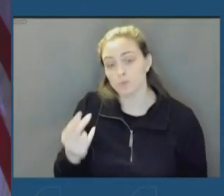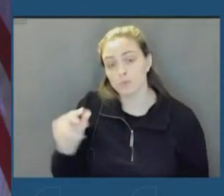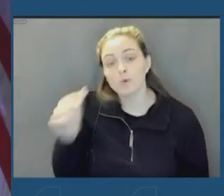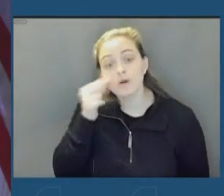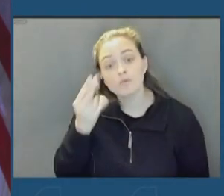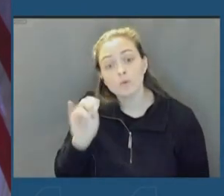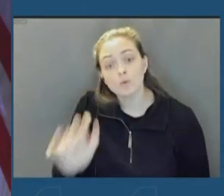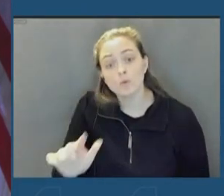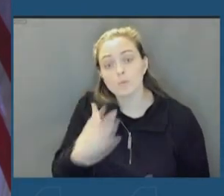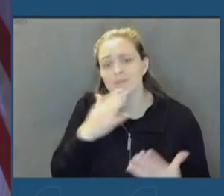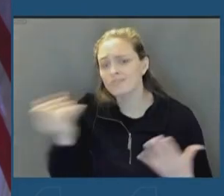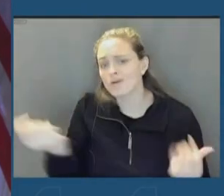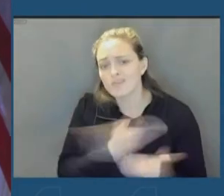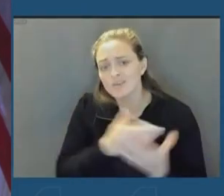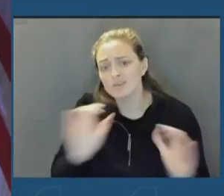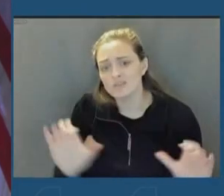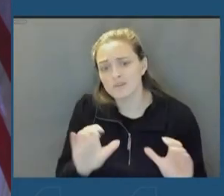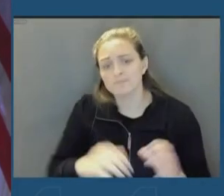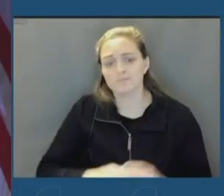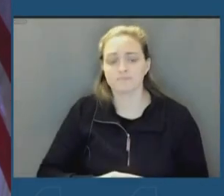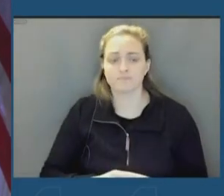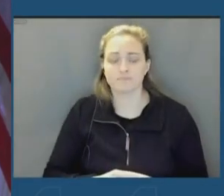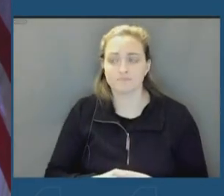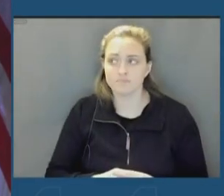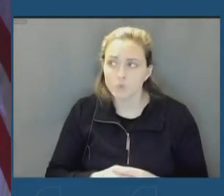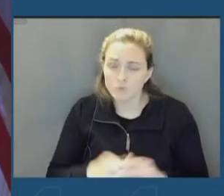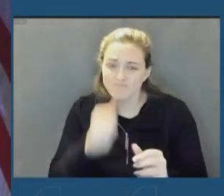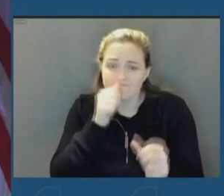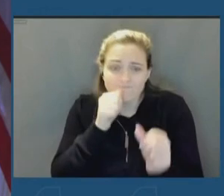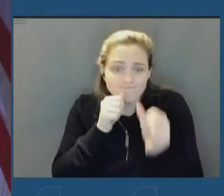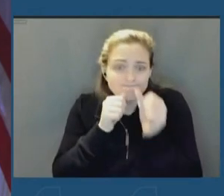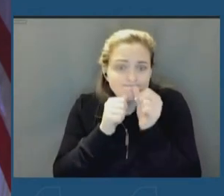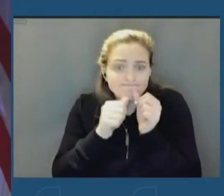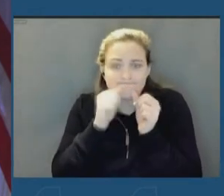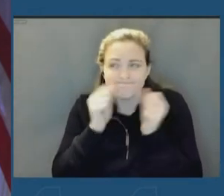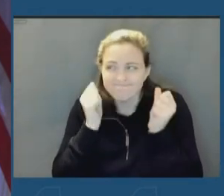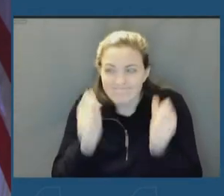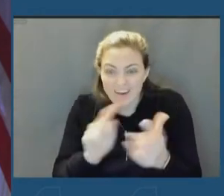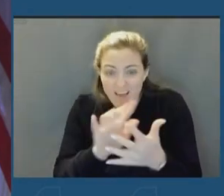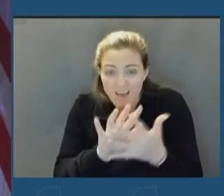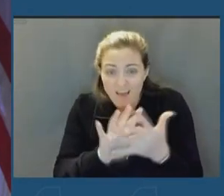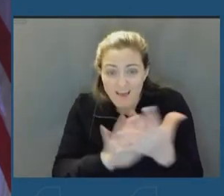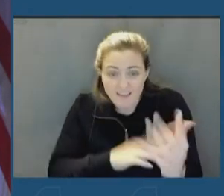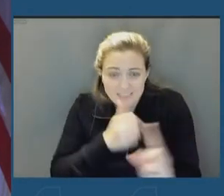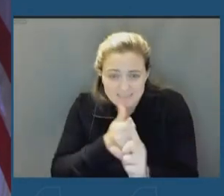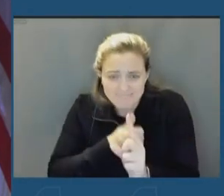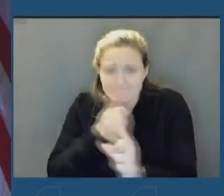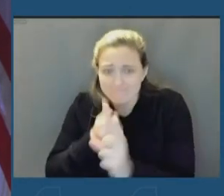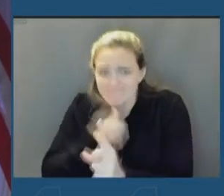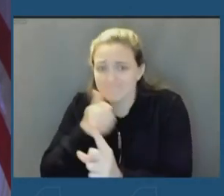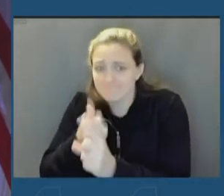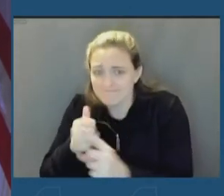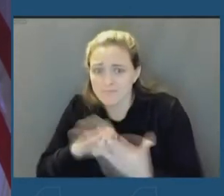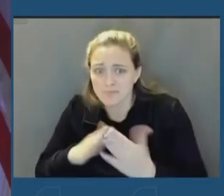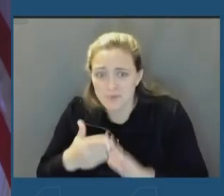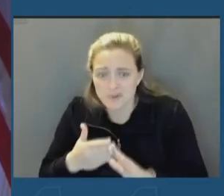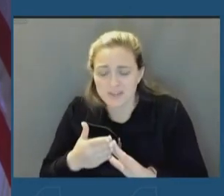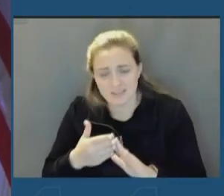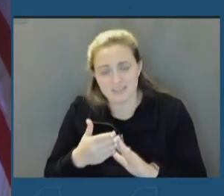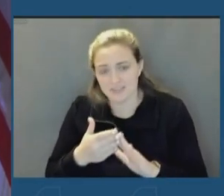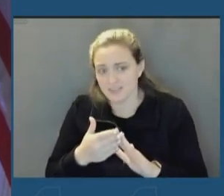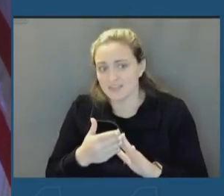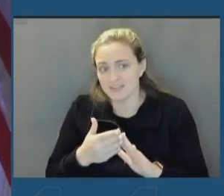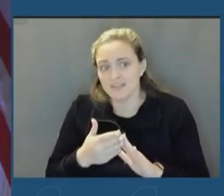you for all that you've done to get us through these multiple incidences that have affected our community. As the mayor said, the governor and I